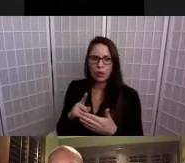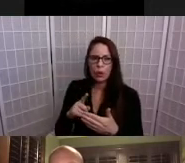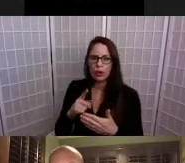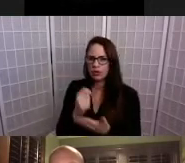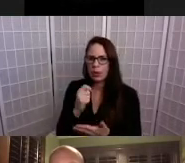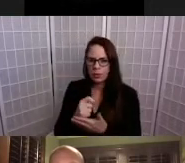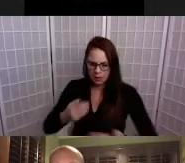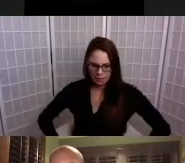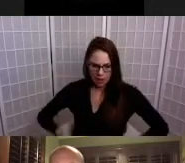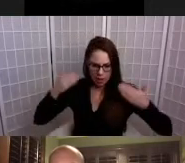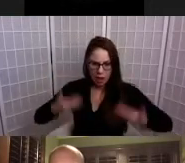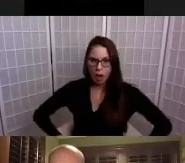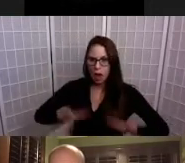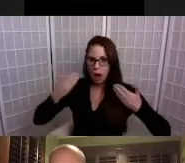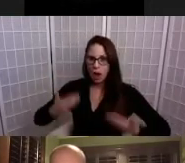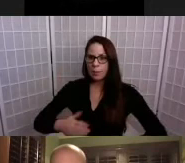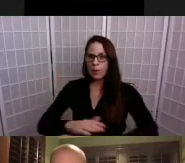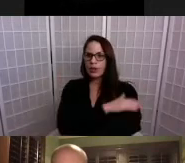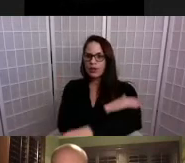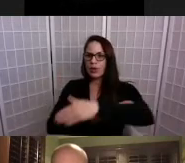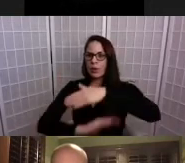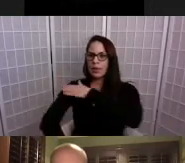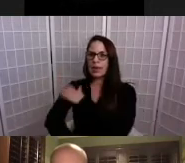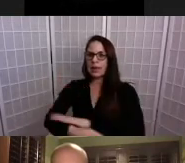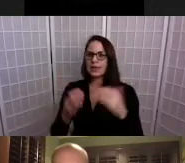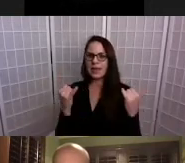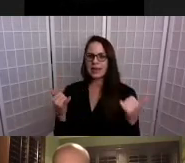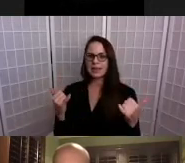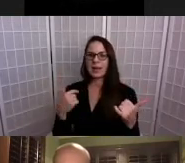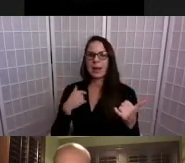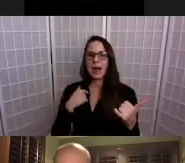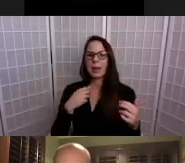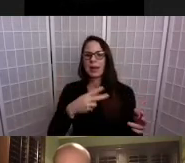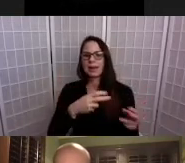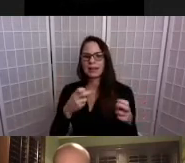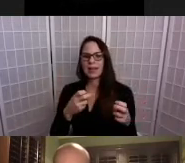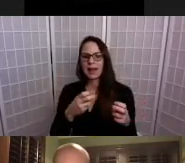this time. And I'm citing a paper here from the Journal of Shoulder and Elbow Surgery,